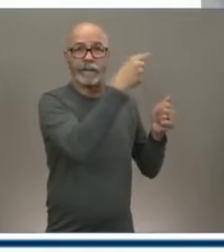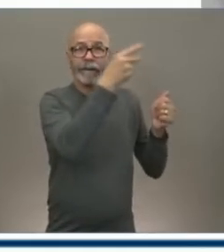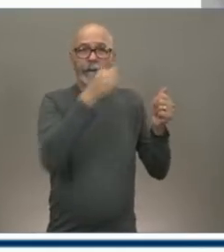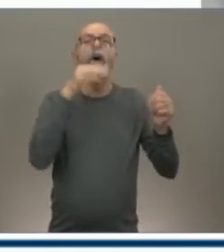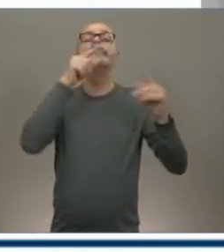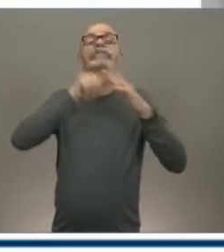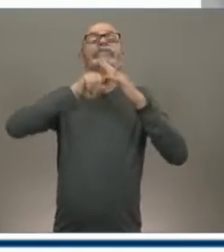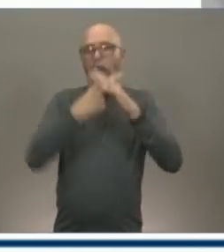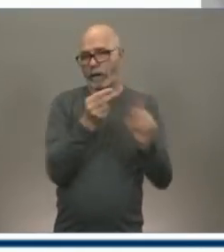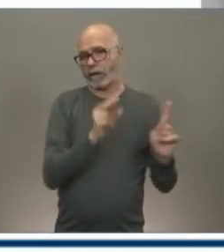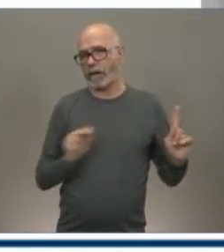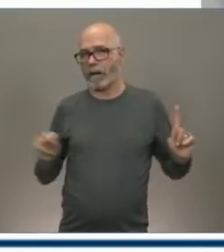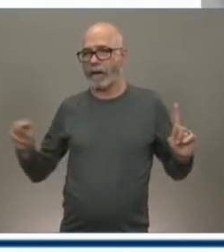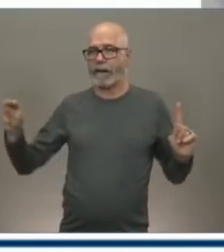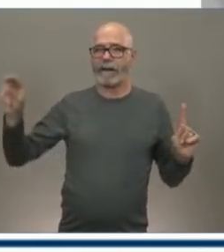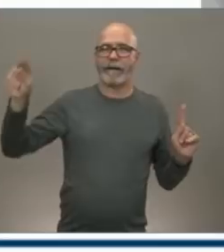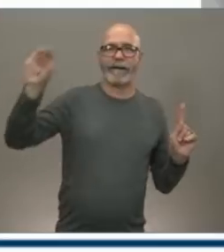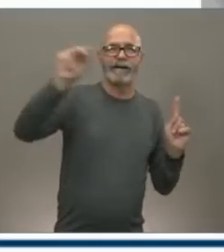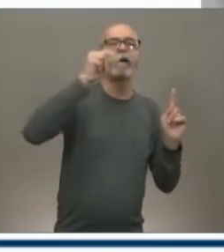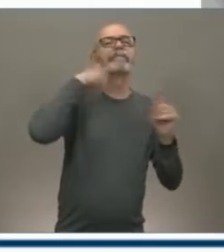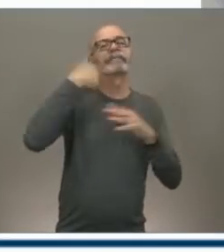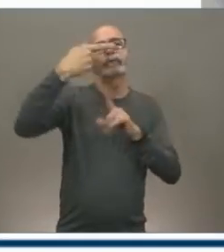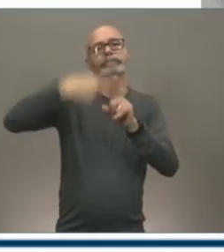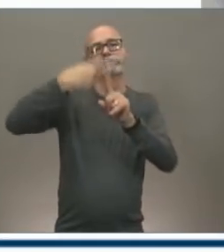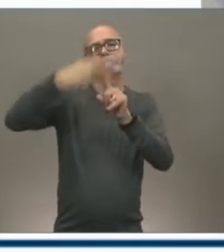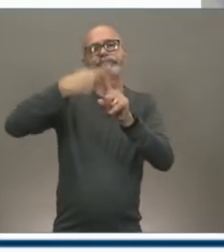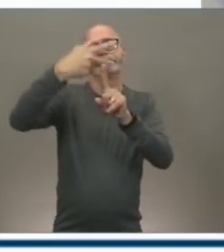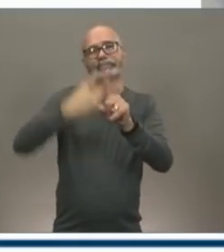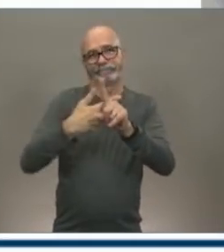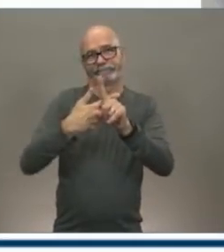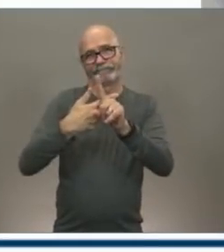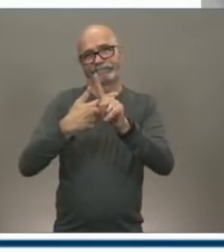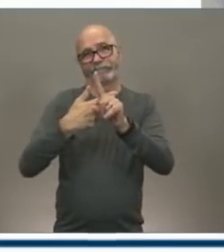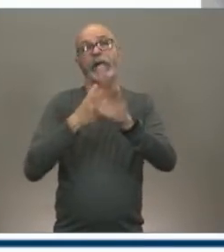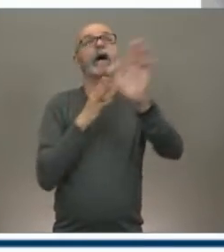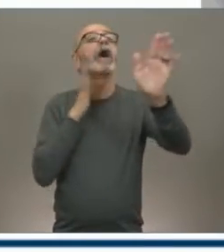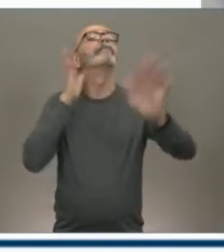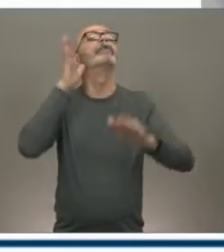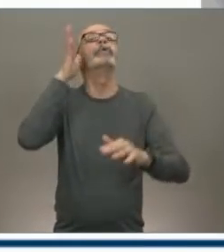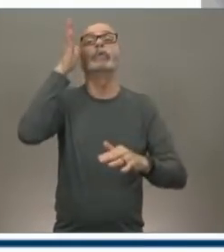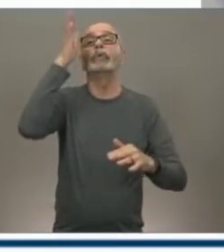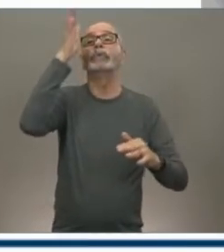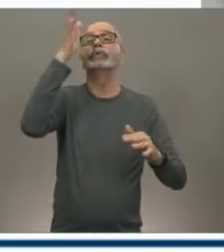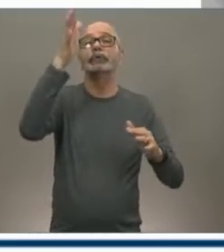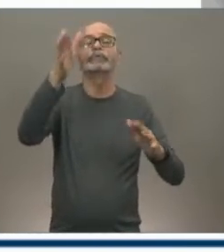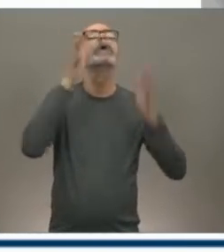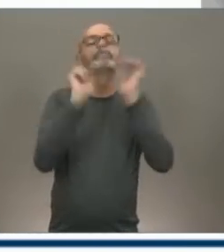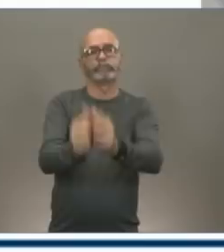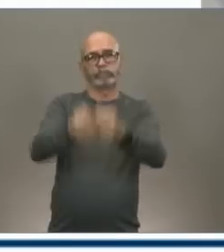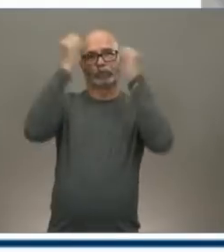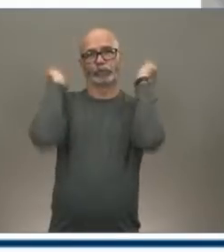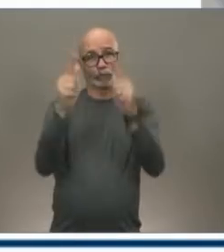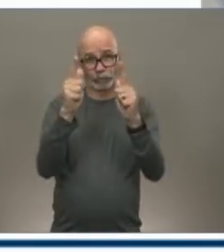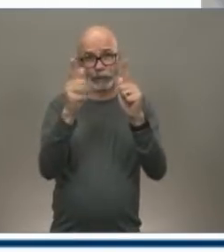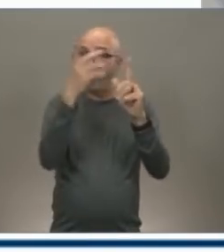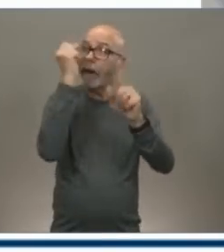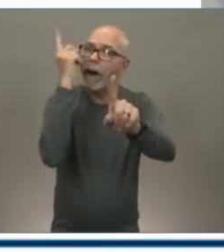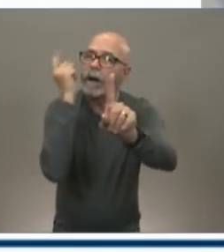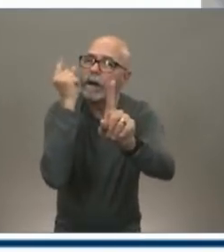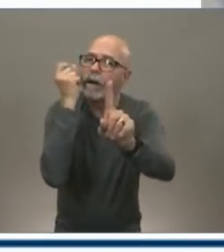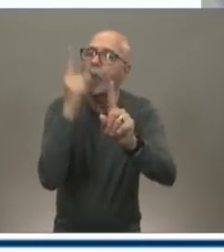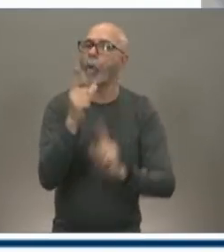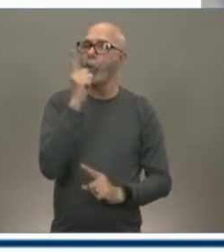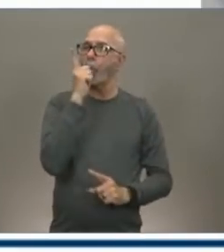months. Eventually, the vaccine will be made available to everyone, but we have to start first with those who are most at risk and